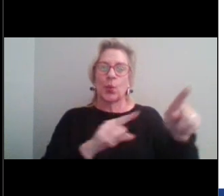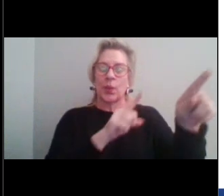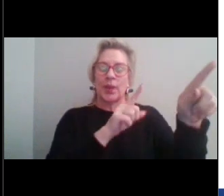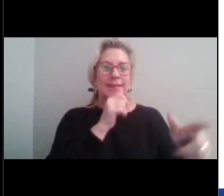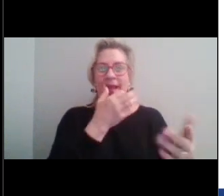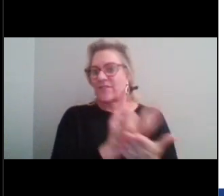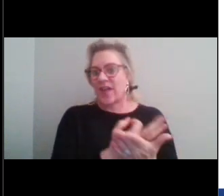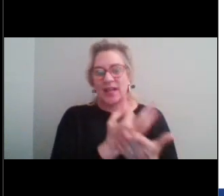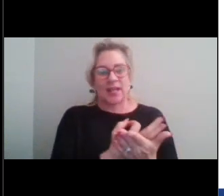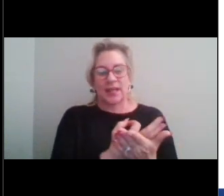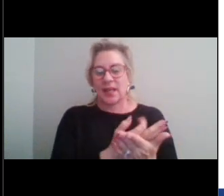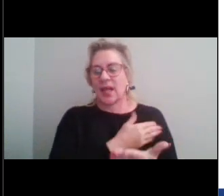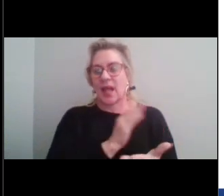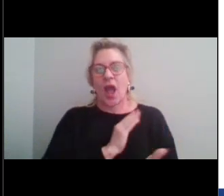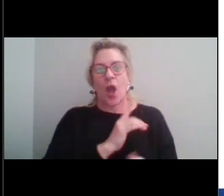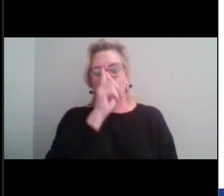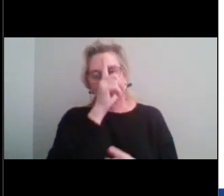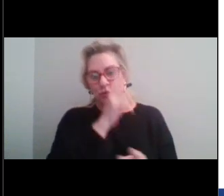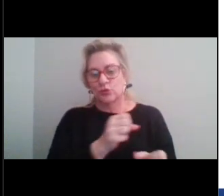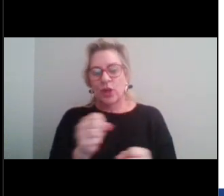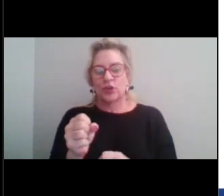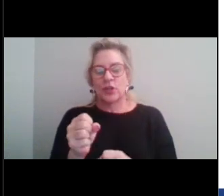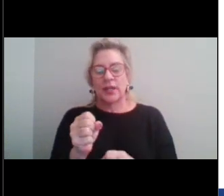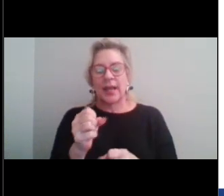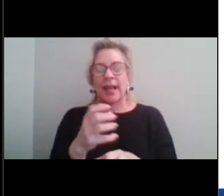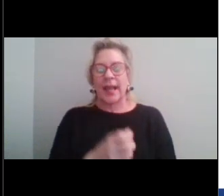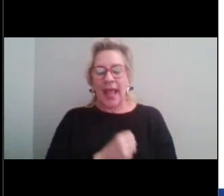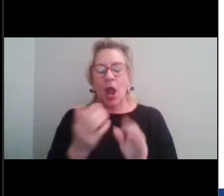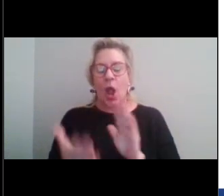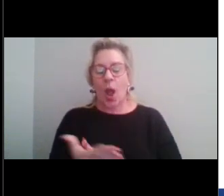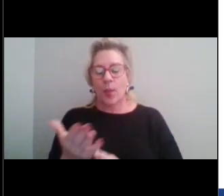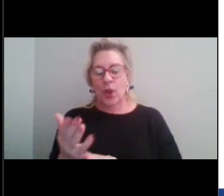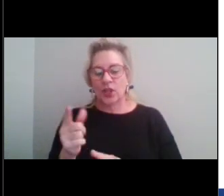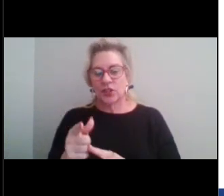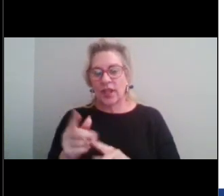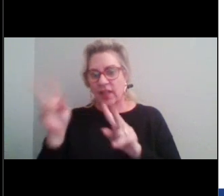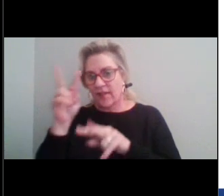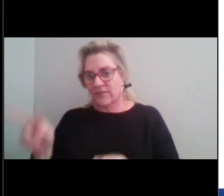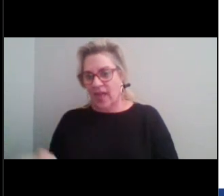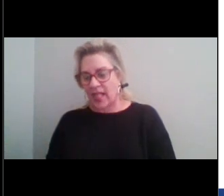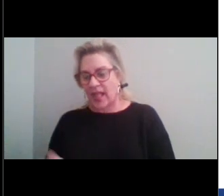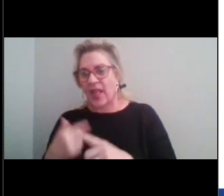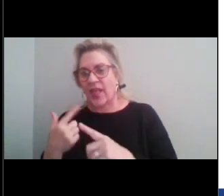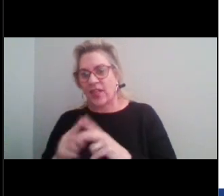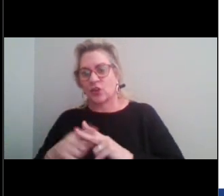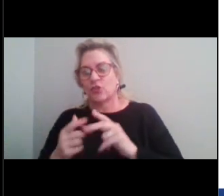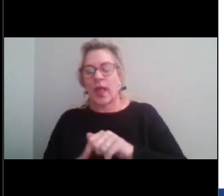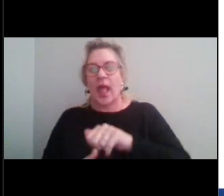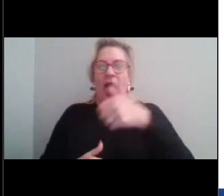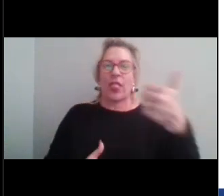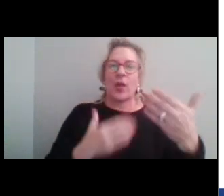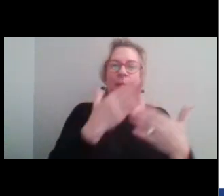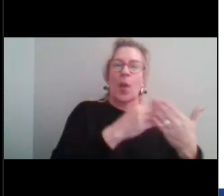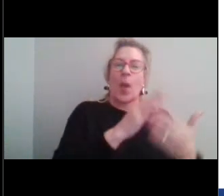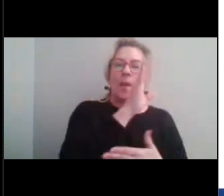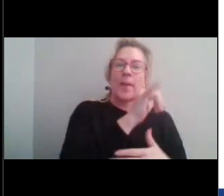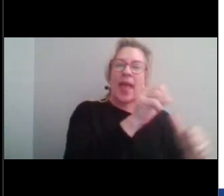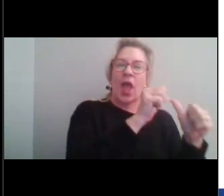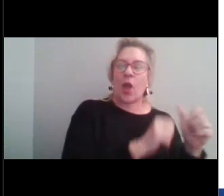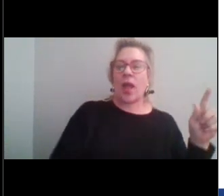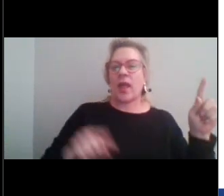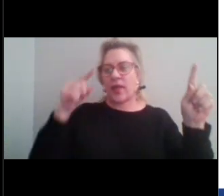So our strategy here is get to operations in the valley, advance the other segments outside of the valley, the Bay Area and LA,